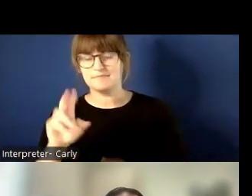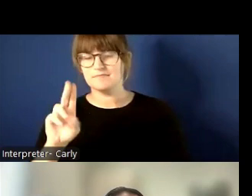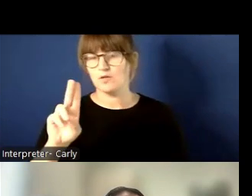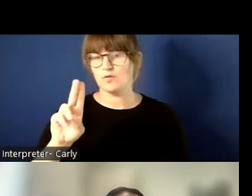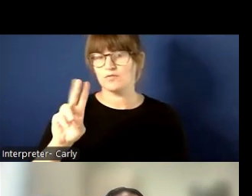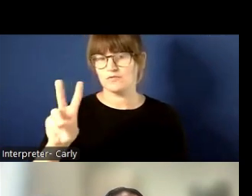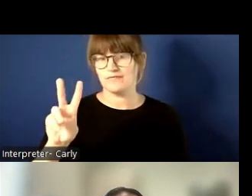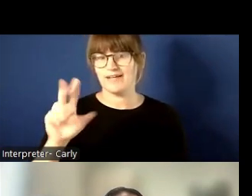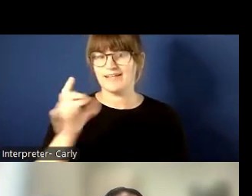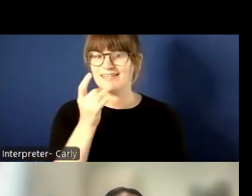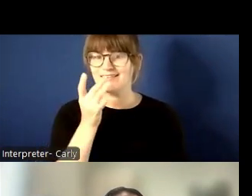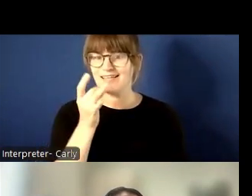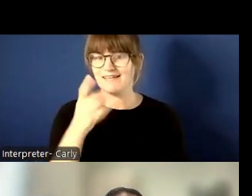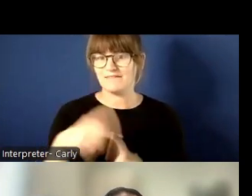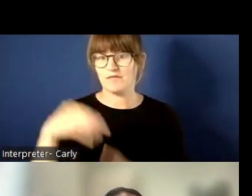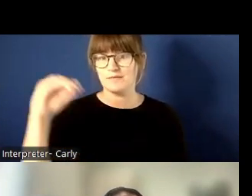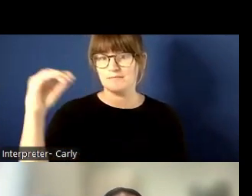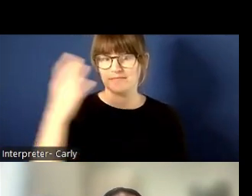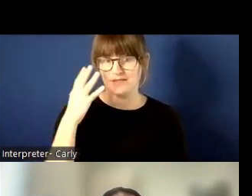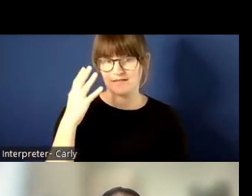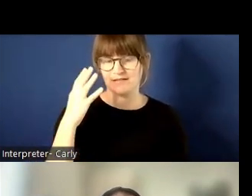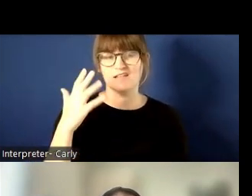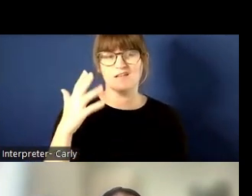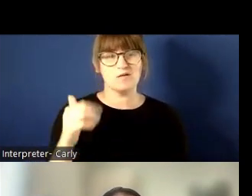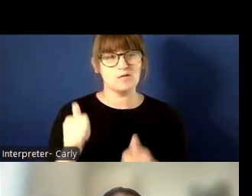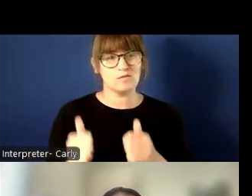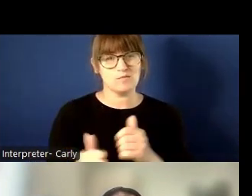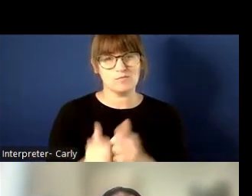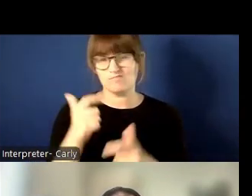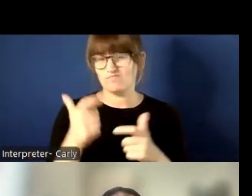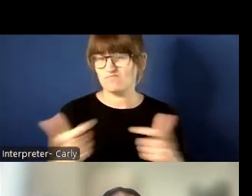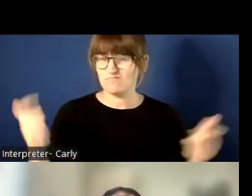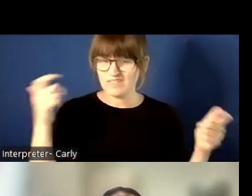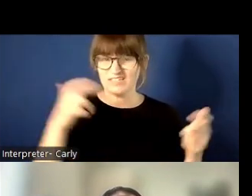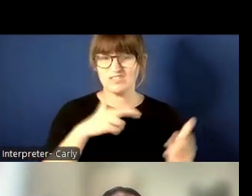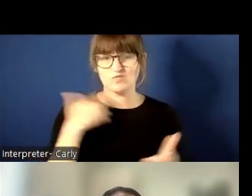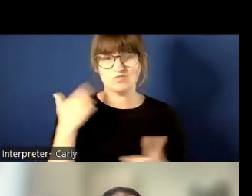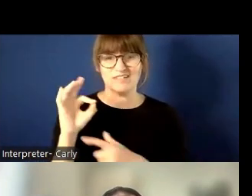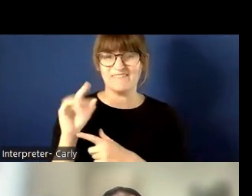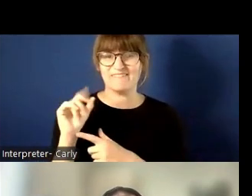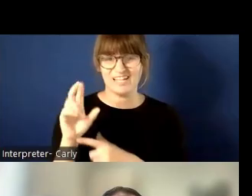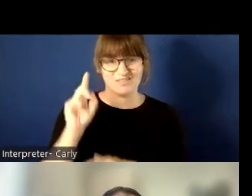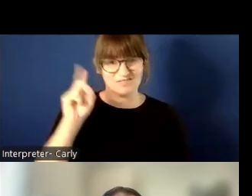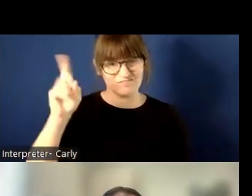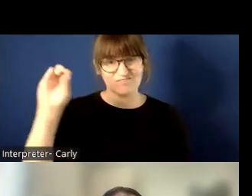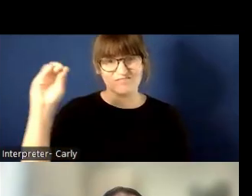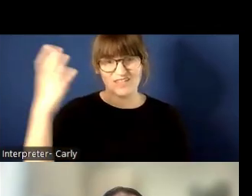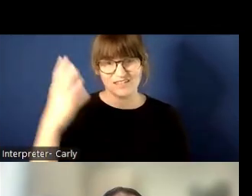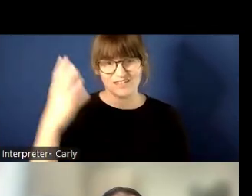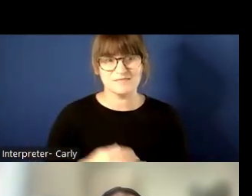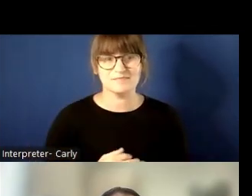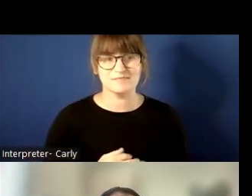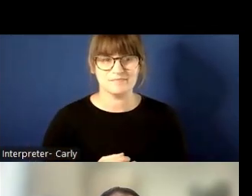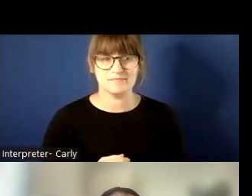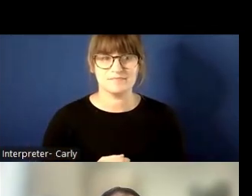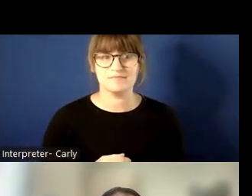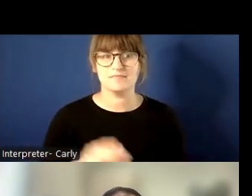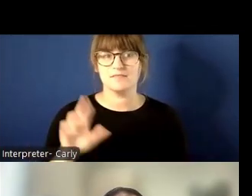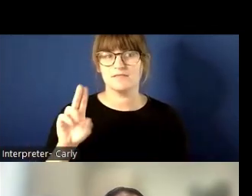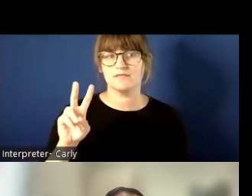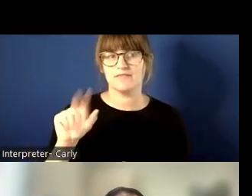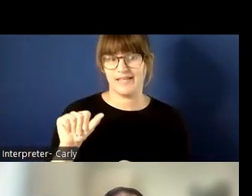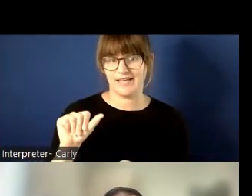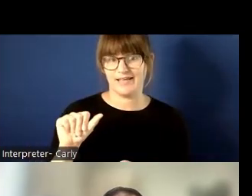from the sun, and that's the single greatest skin cancer risk factor. So UVA exposure is UVA radiation is divided